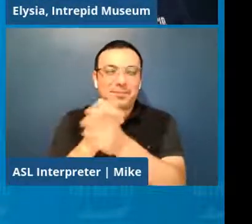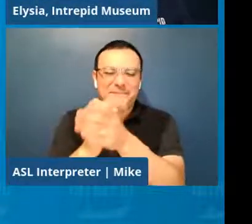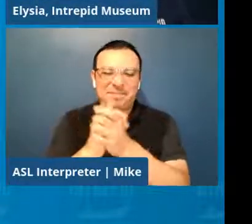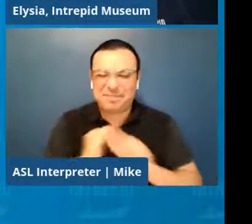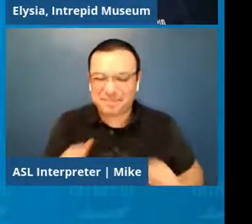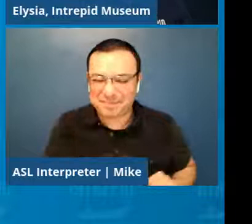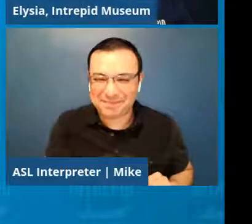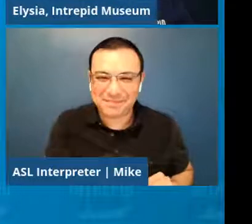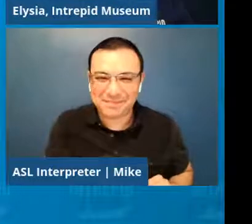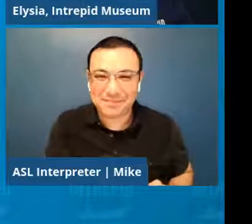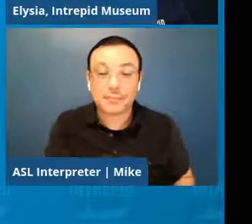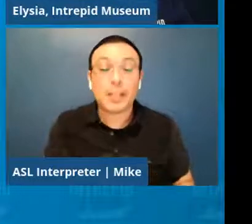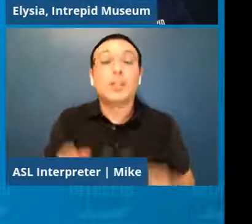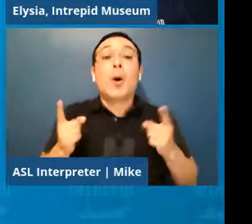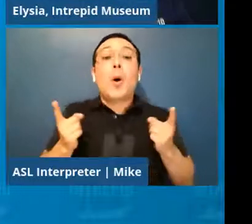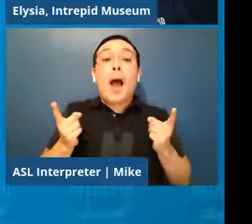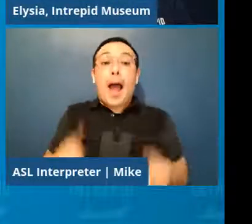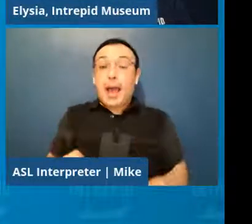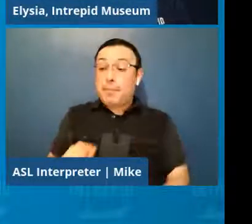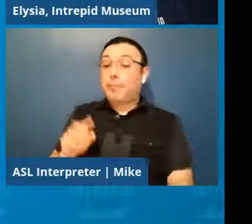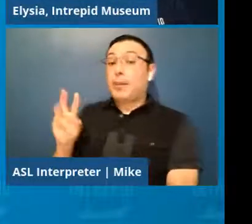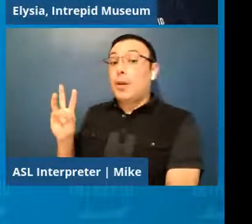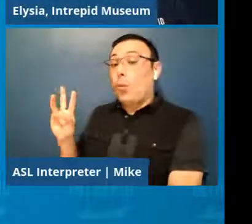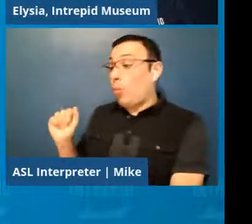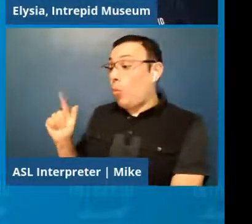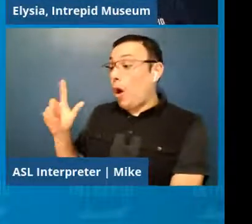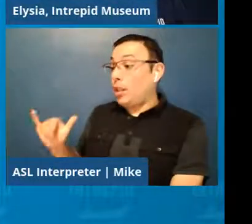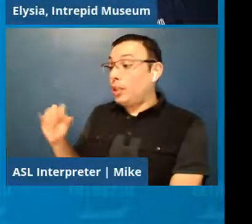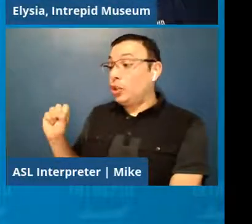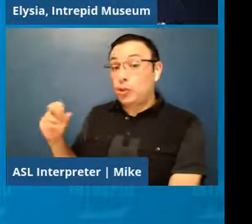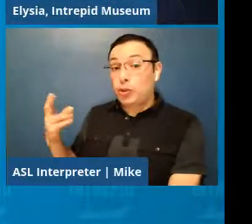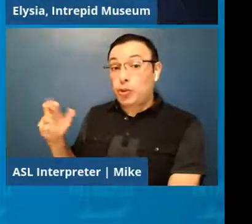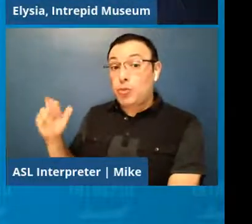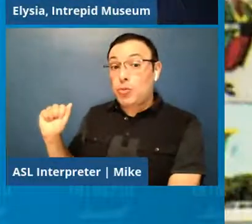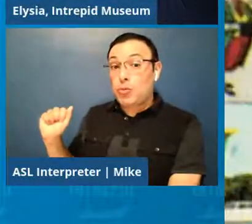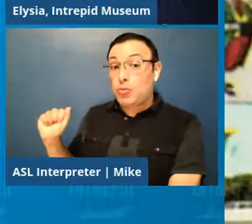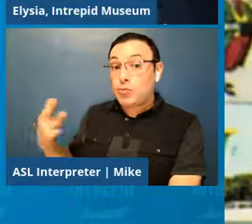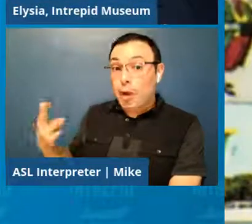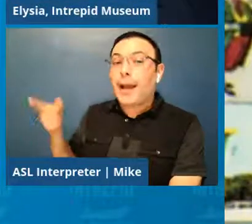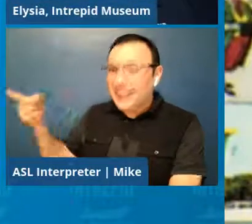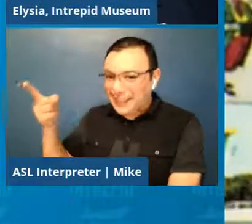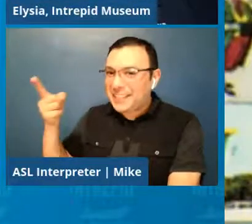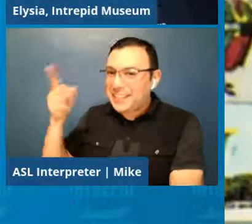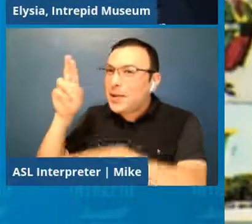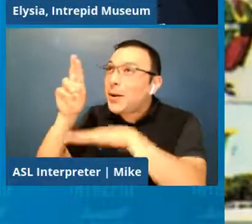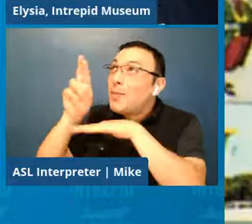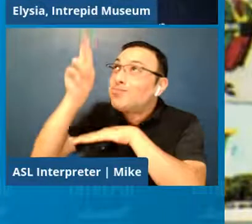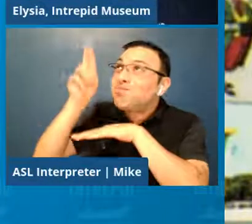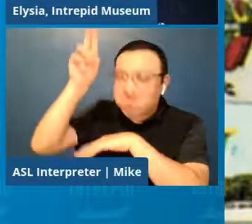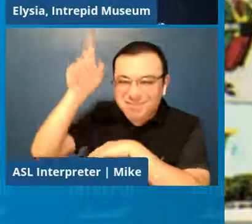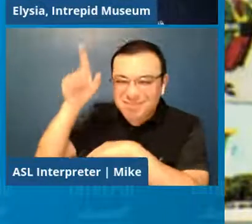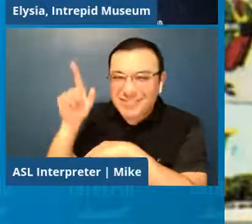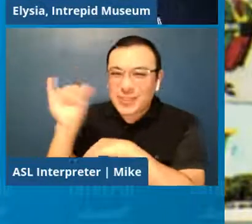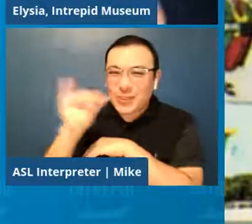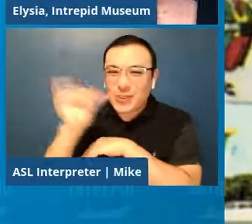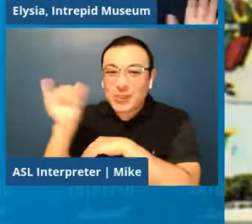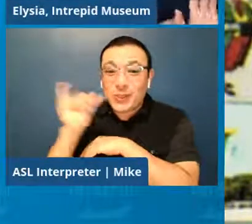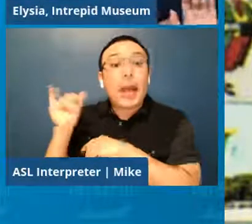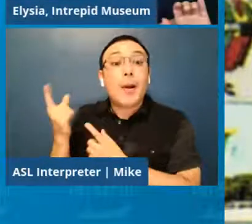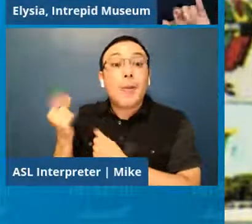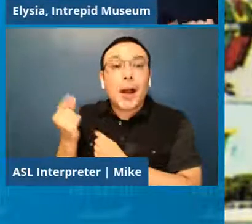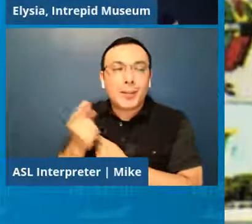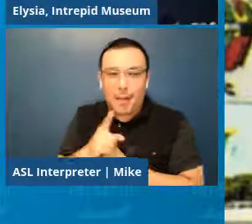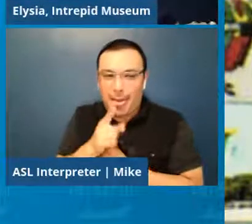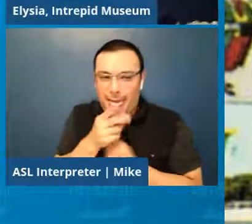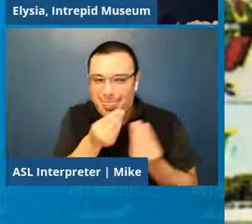and practical joker Wally Schirra stopped by a place called Wolfie's Restaurant and Sandwich Shop in Cocoa Beach, Florida, right